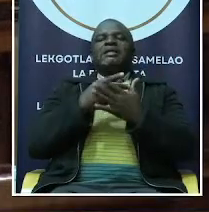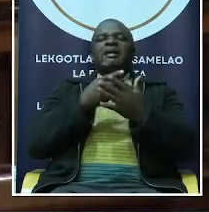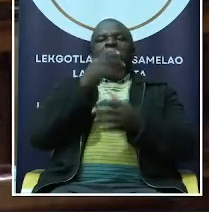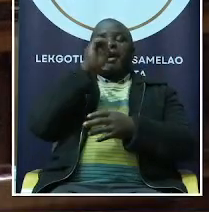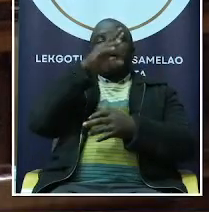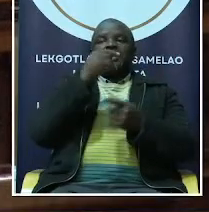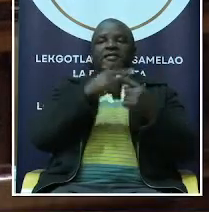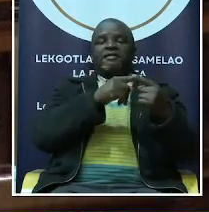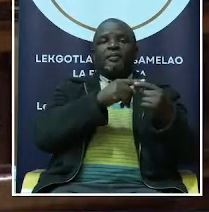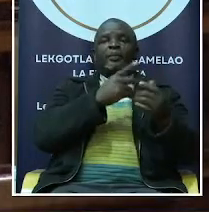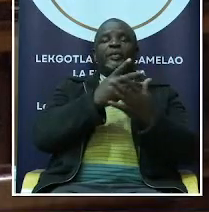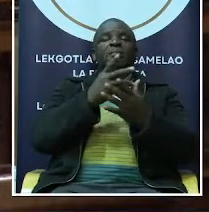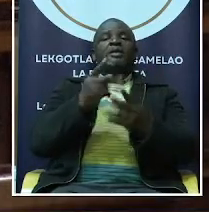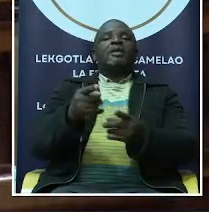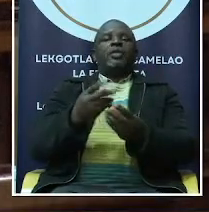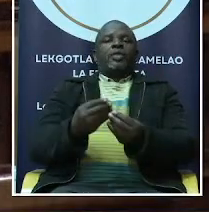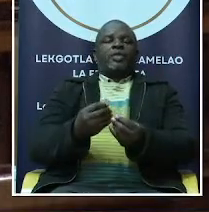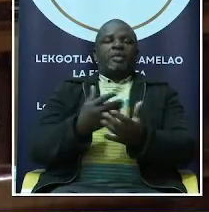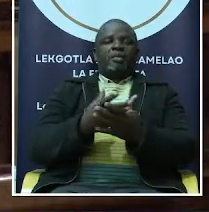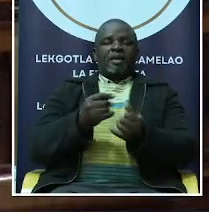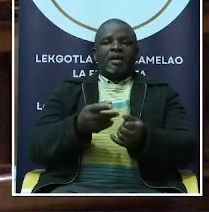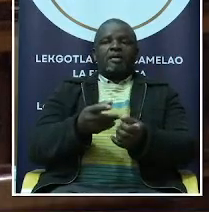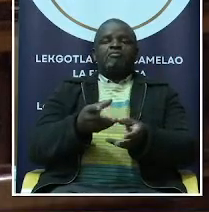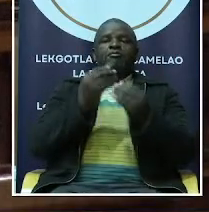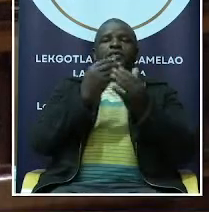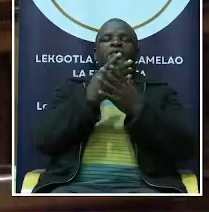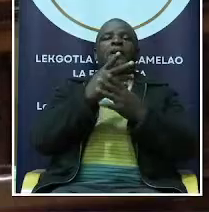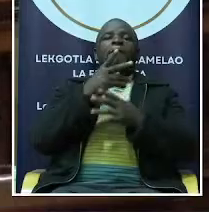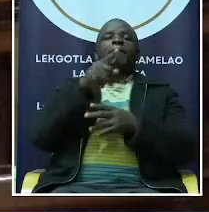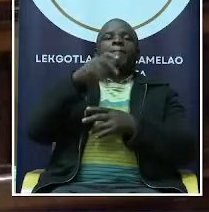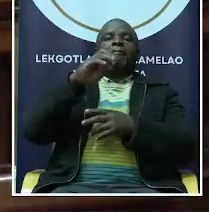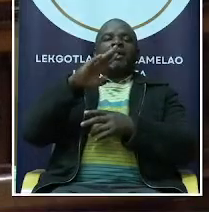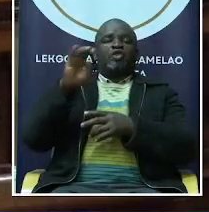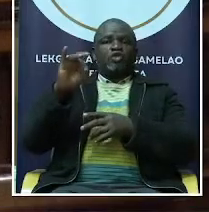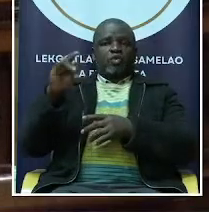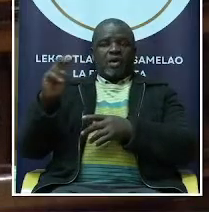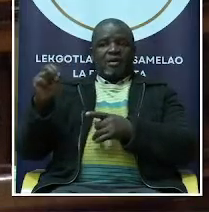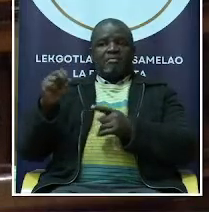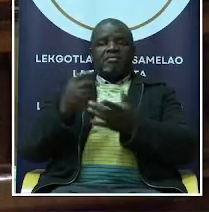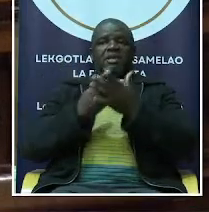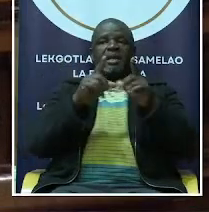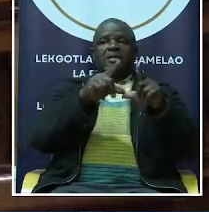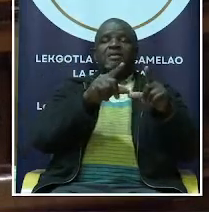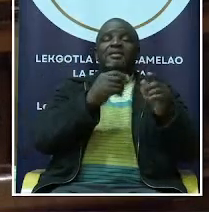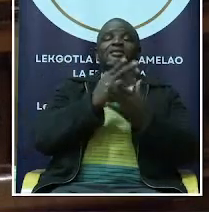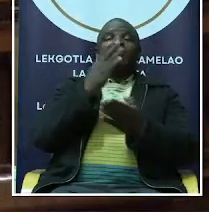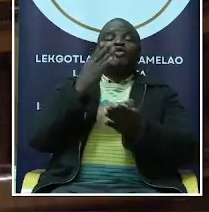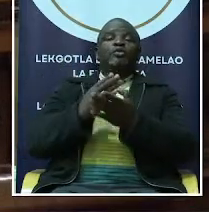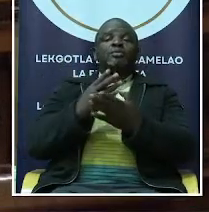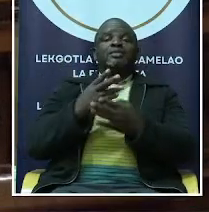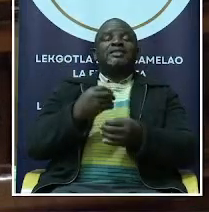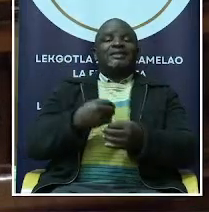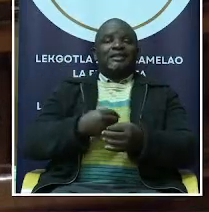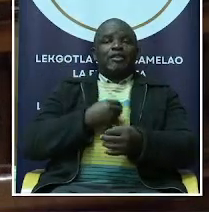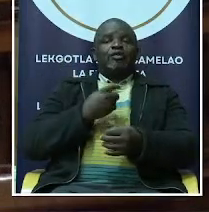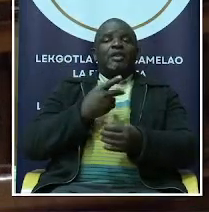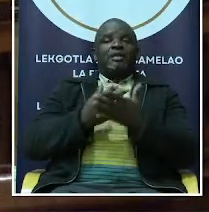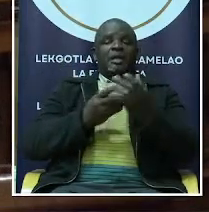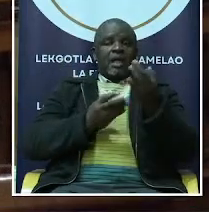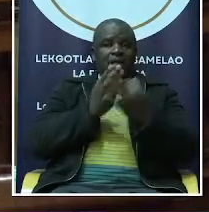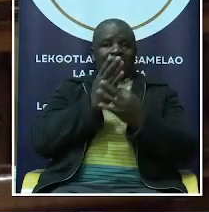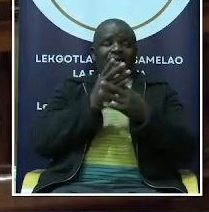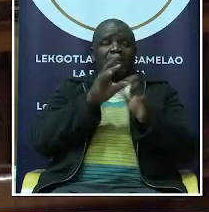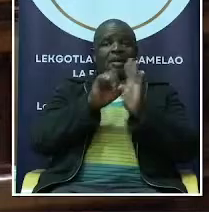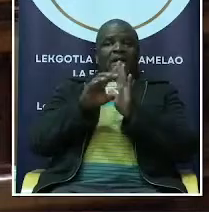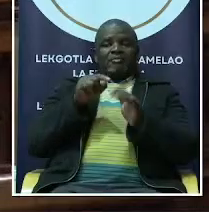making it easier to acquire petroleum wholesale licenses to ensure the youth can penetrate that very lucrative market.